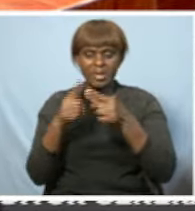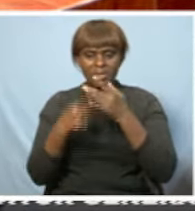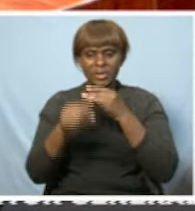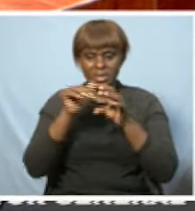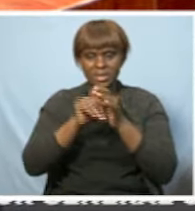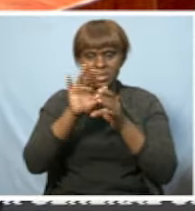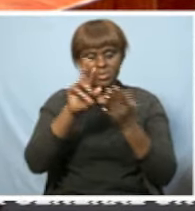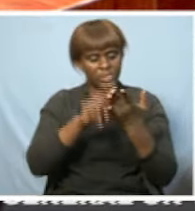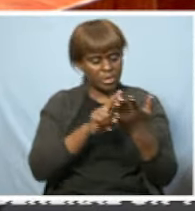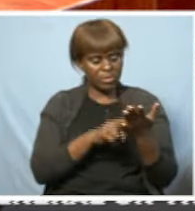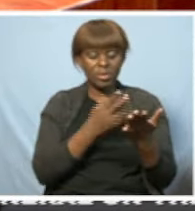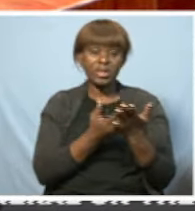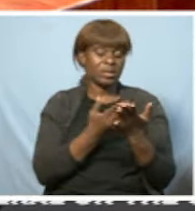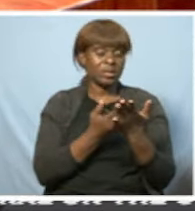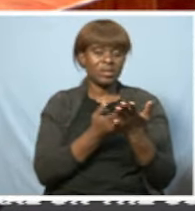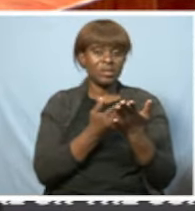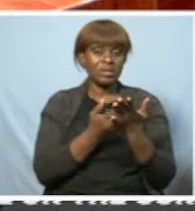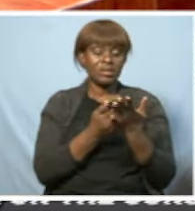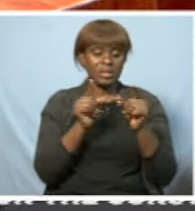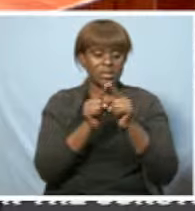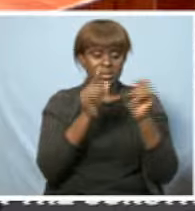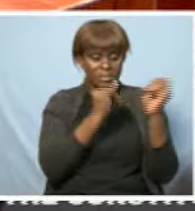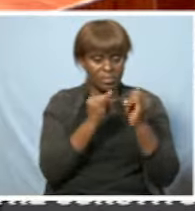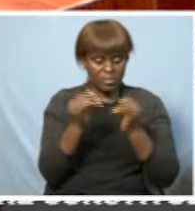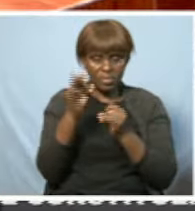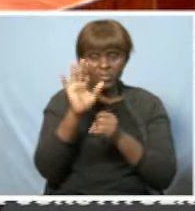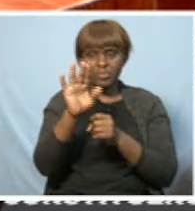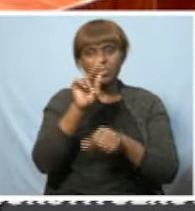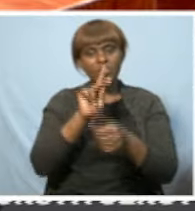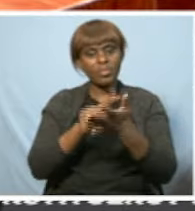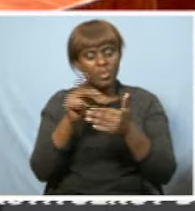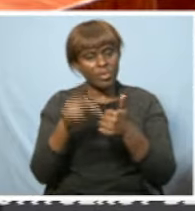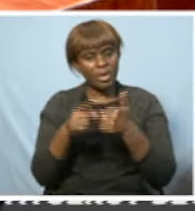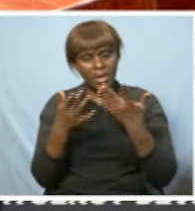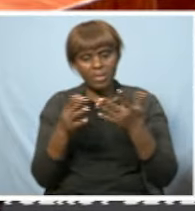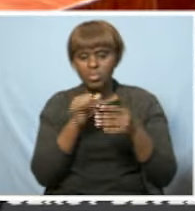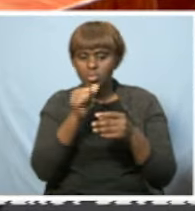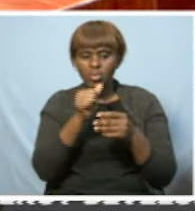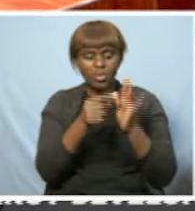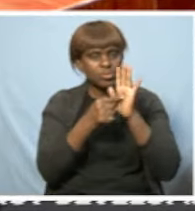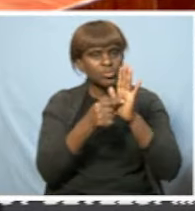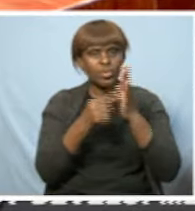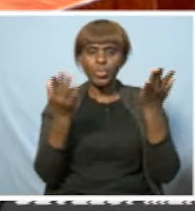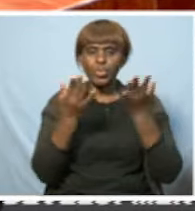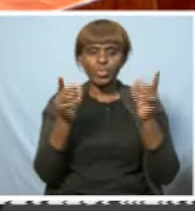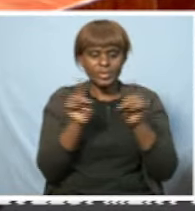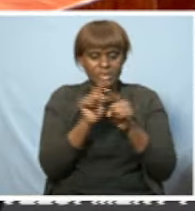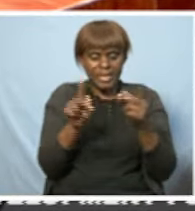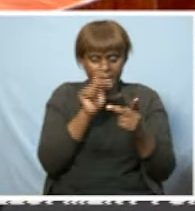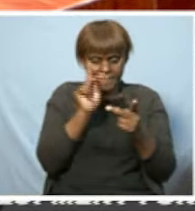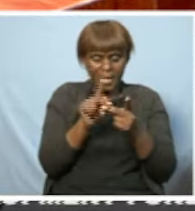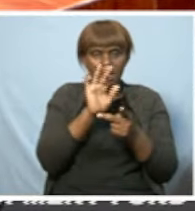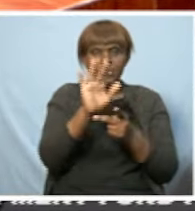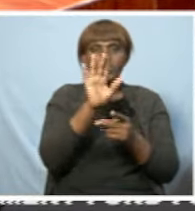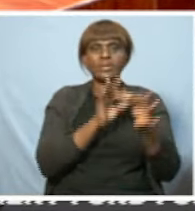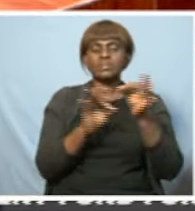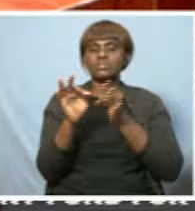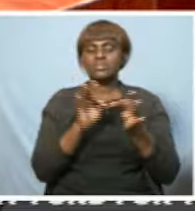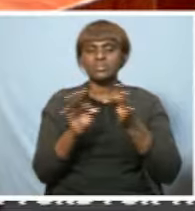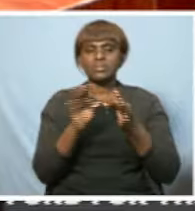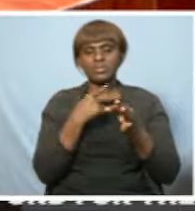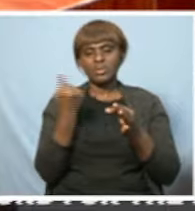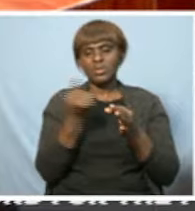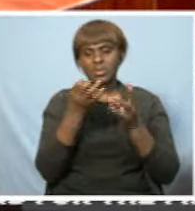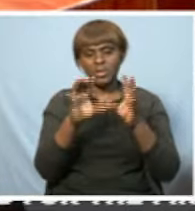report, the implementation of programs is not coming out as per your explanation. I wanted to